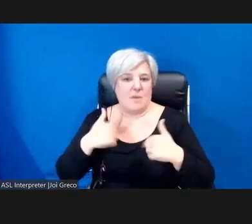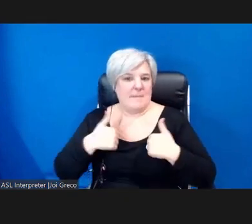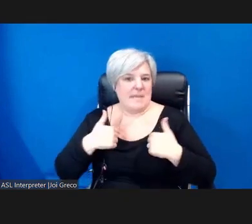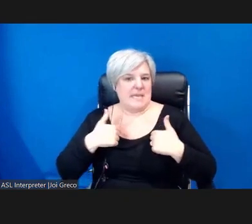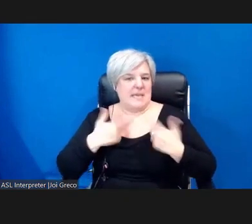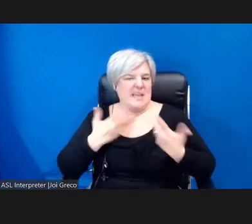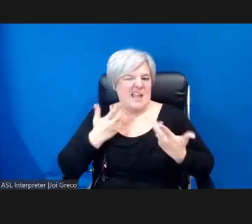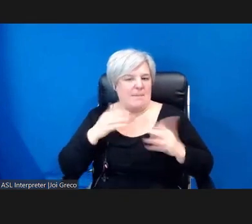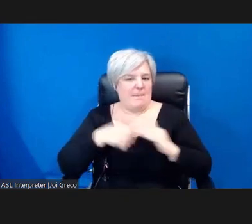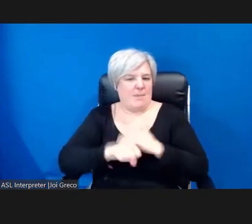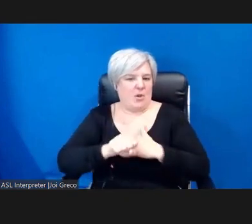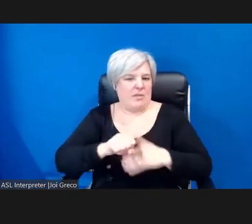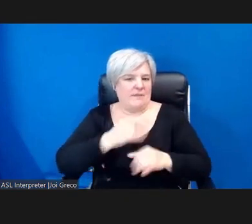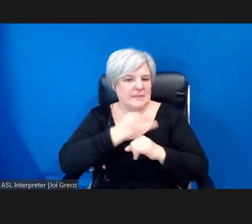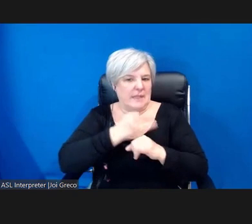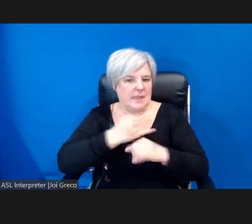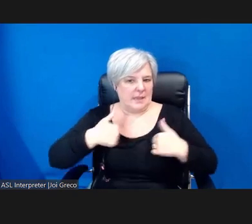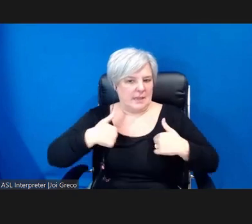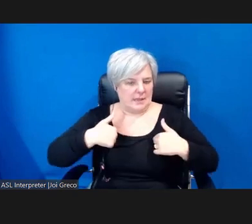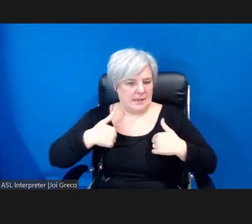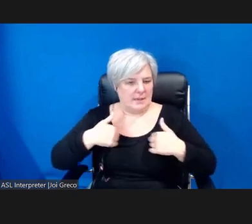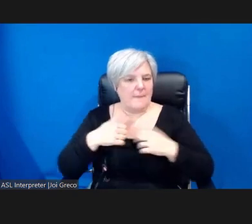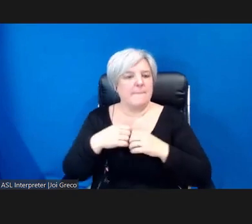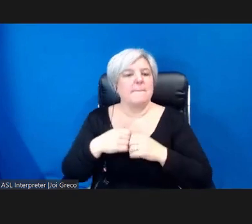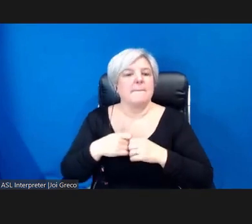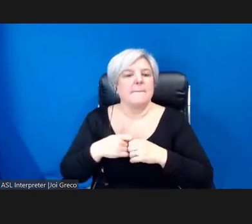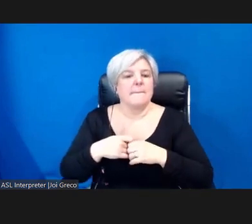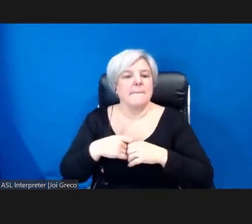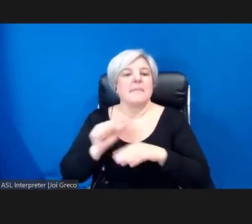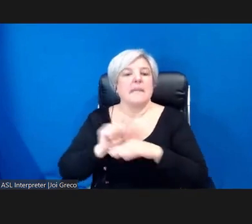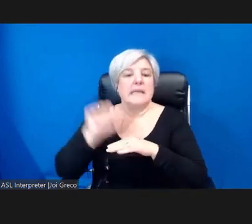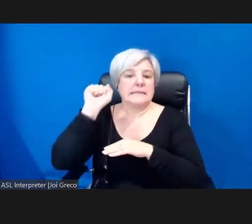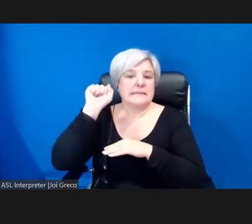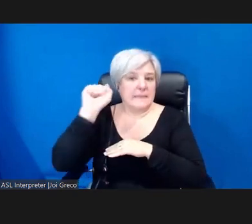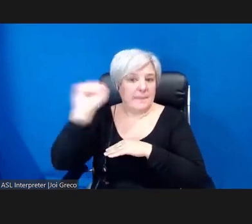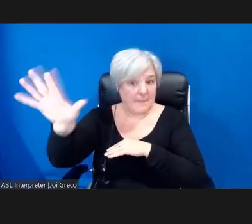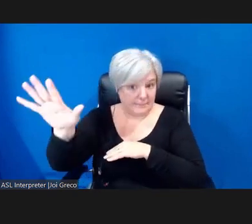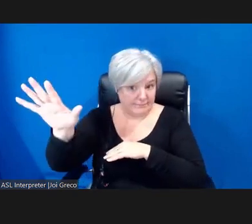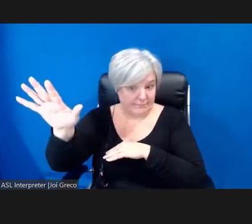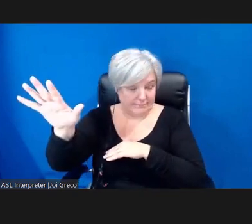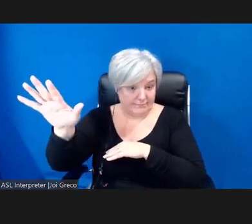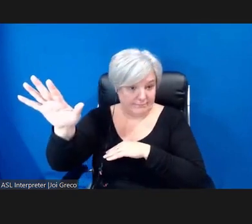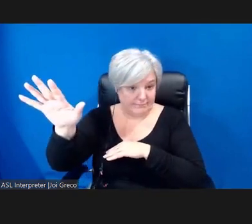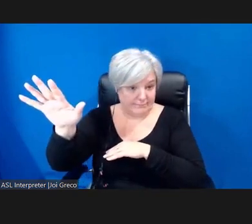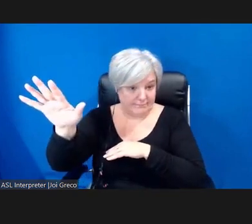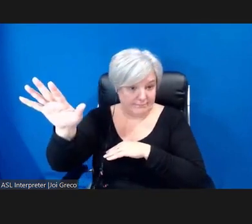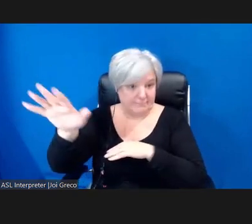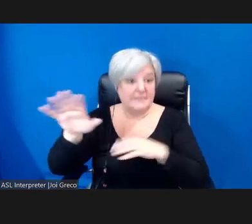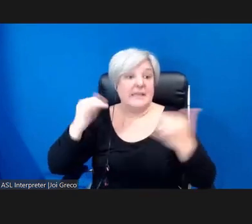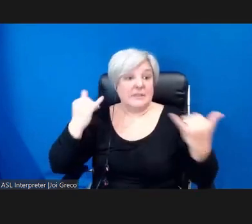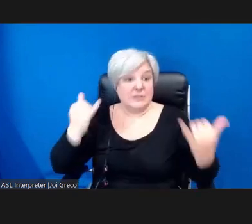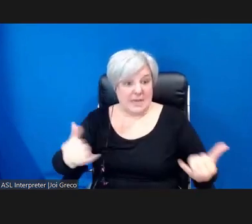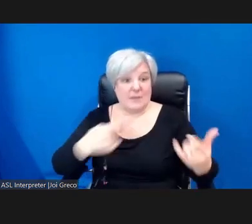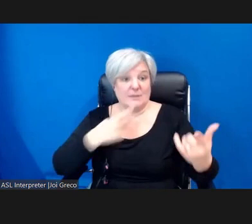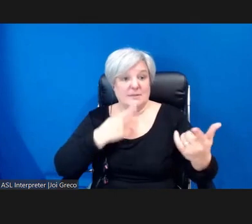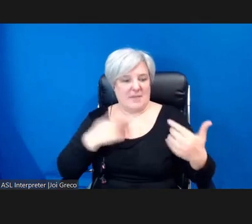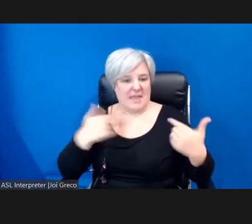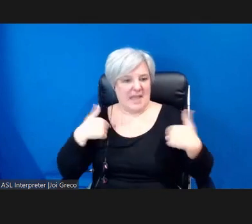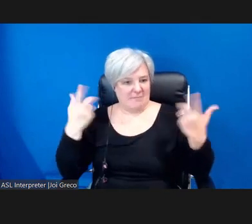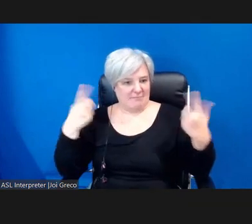facility, and then press submit. This tells me I've submitted